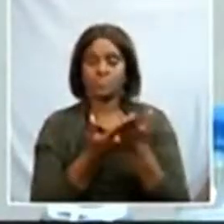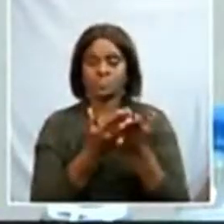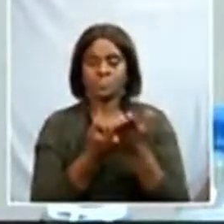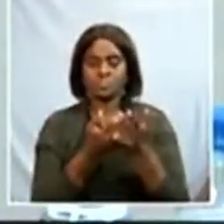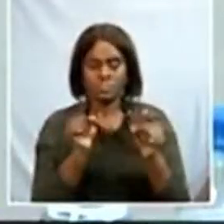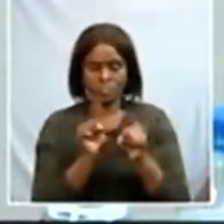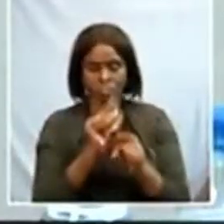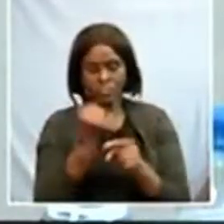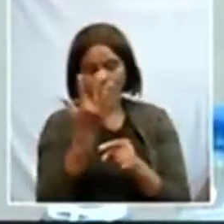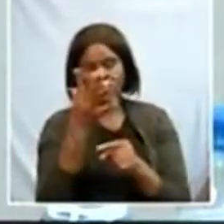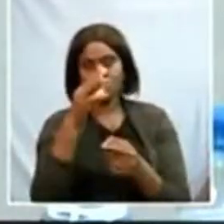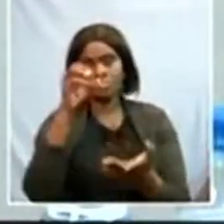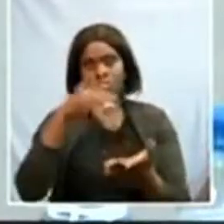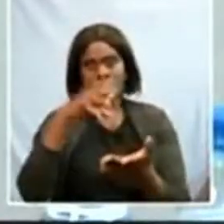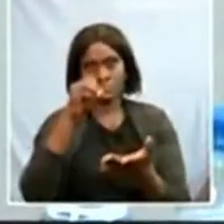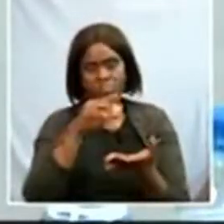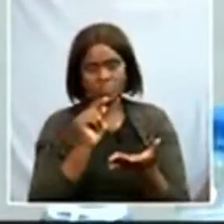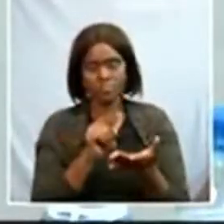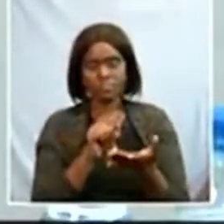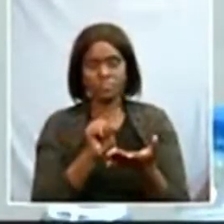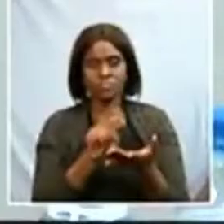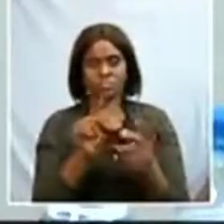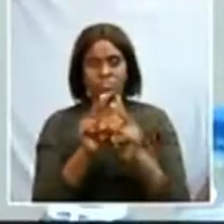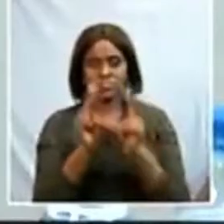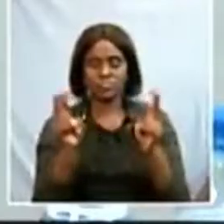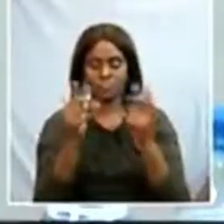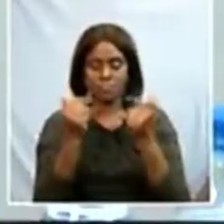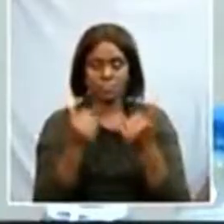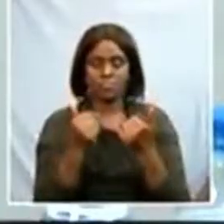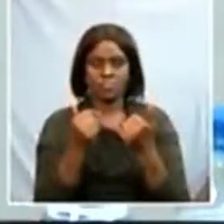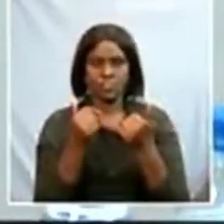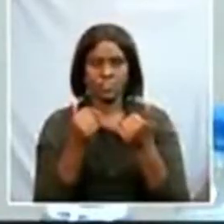is 15 copies. So